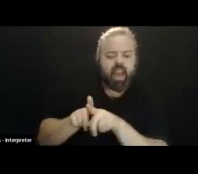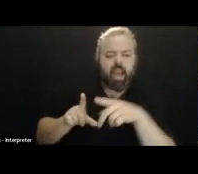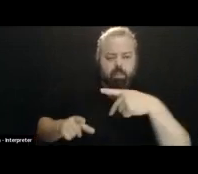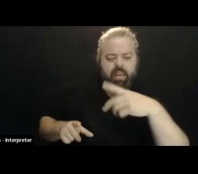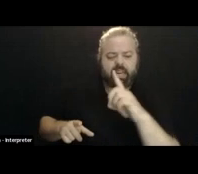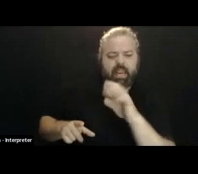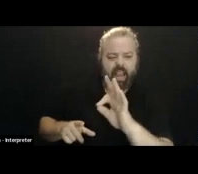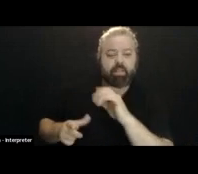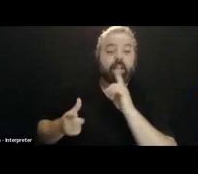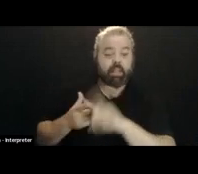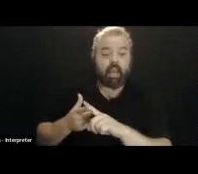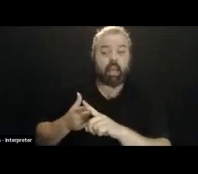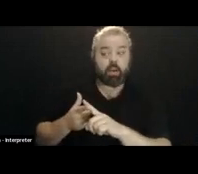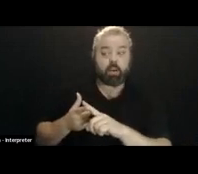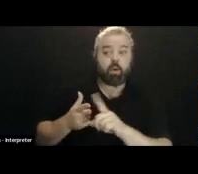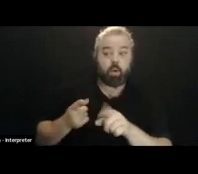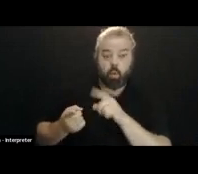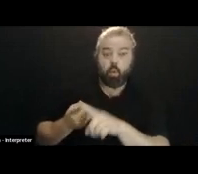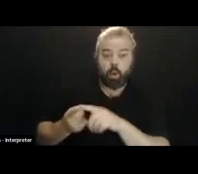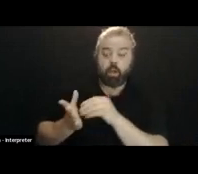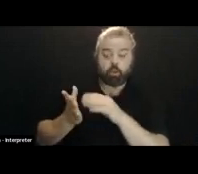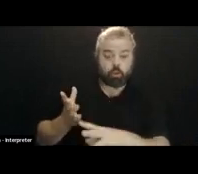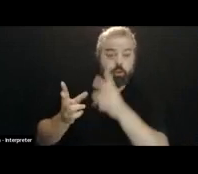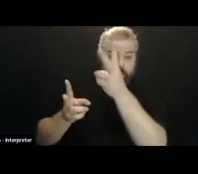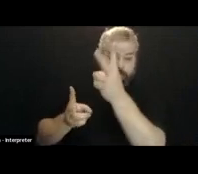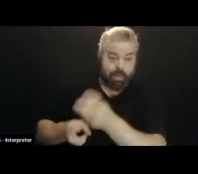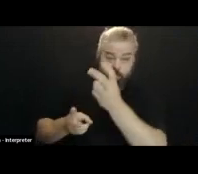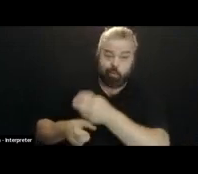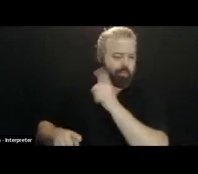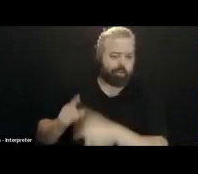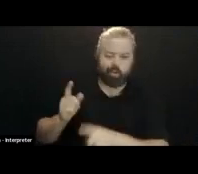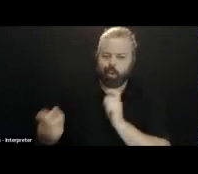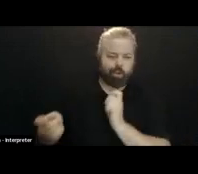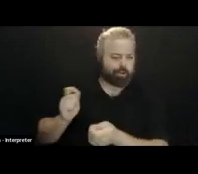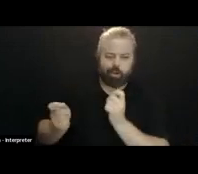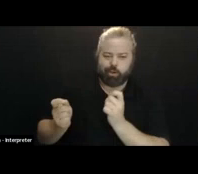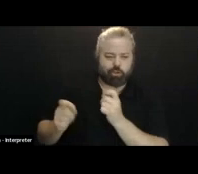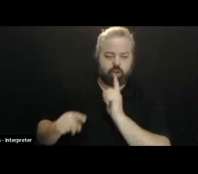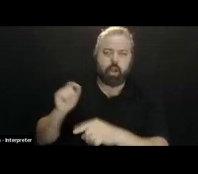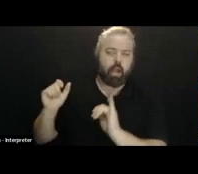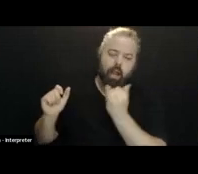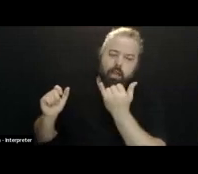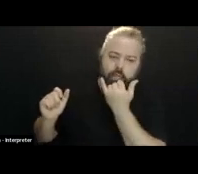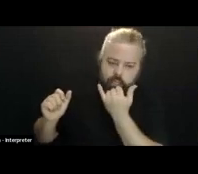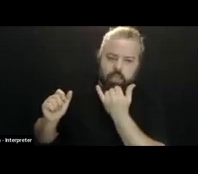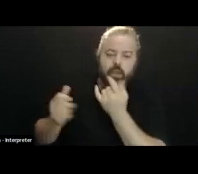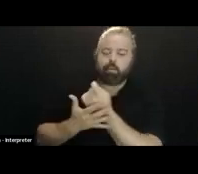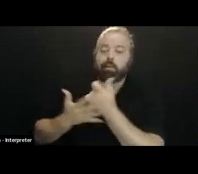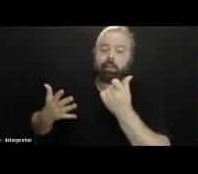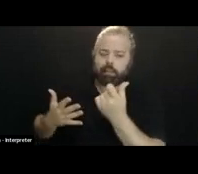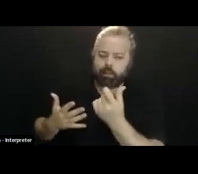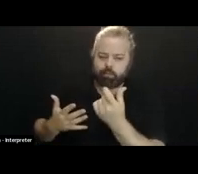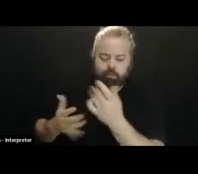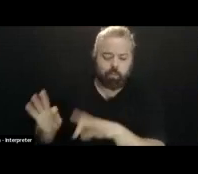when students download it, they can't change it. They can't accidentally delete something